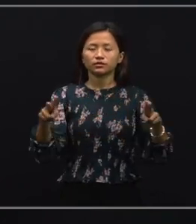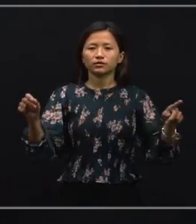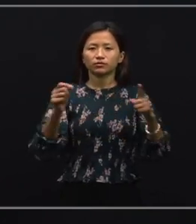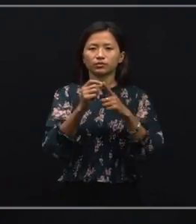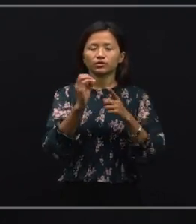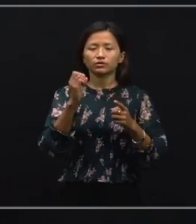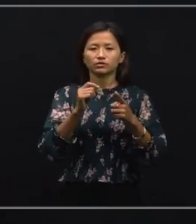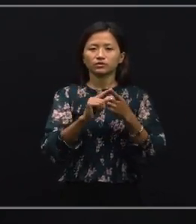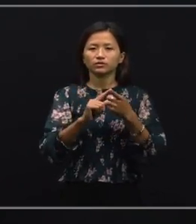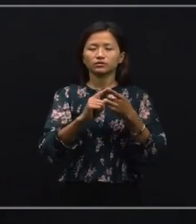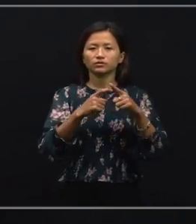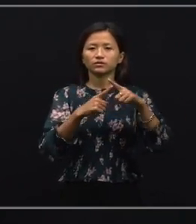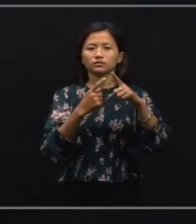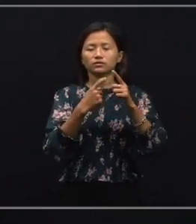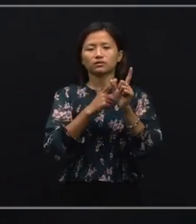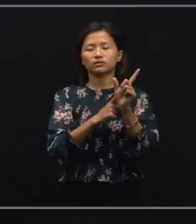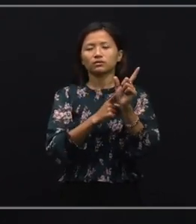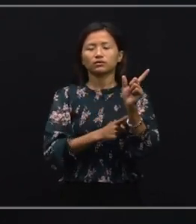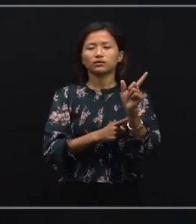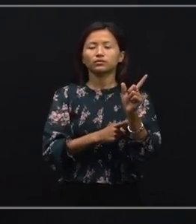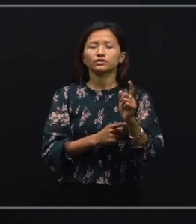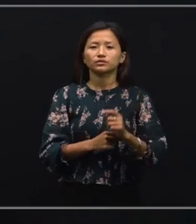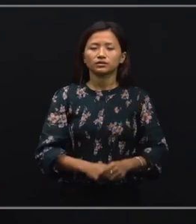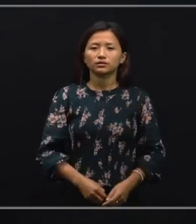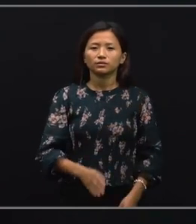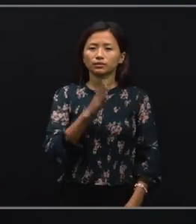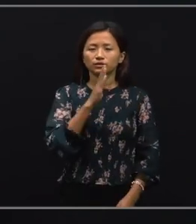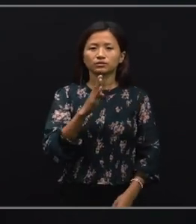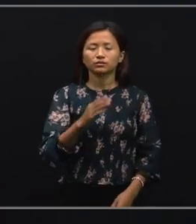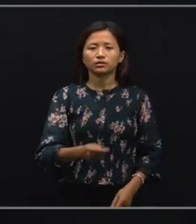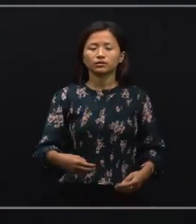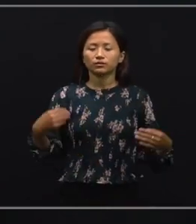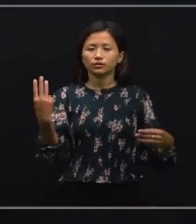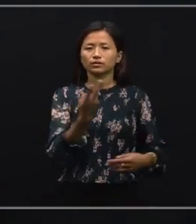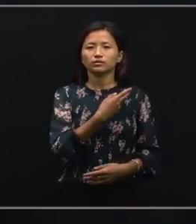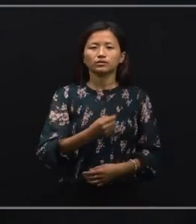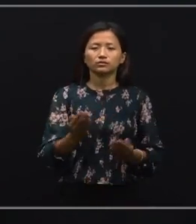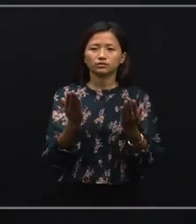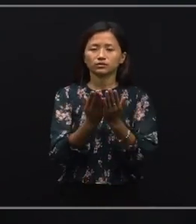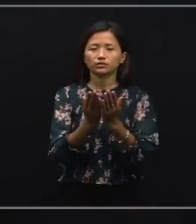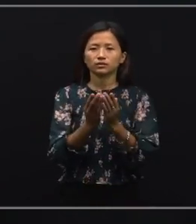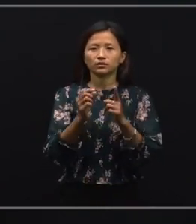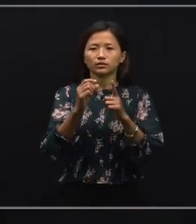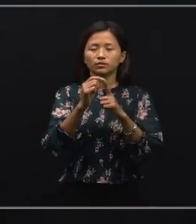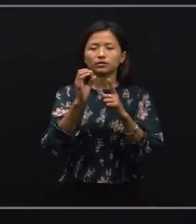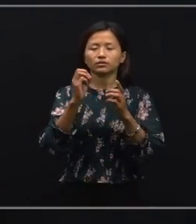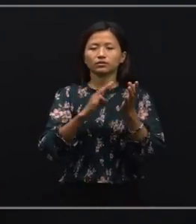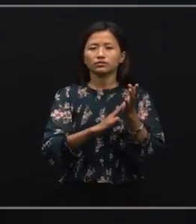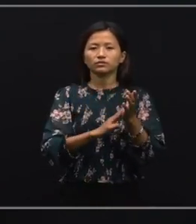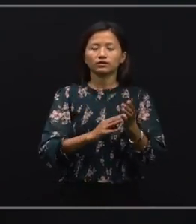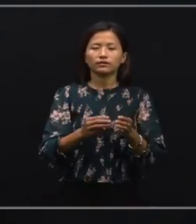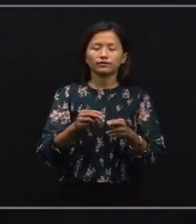types of poetry, and this is a ballad. I want you to know that because we are going to read a poem which is also